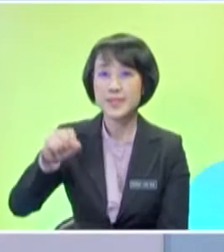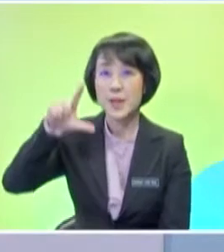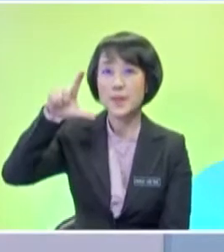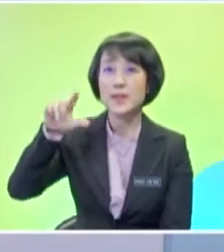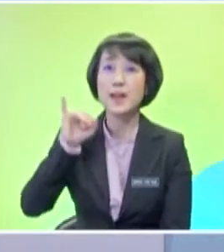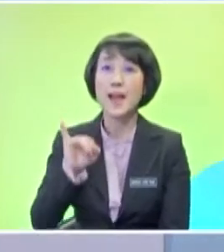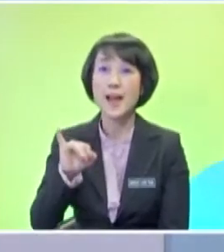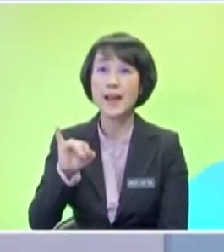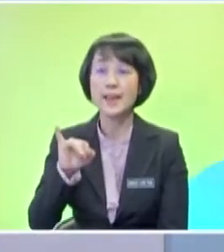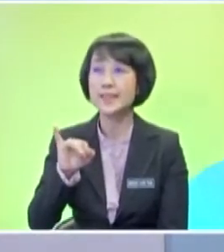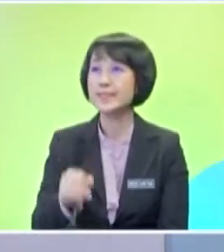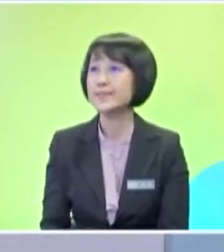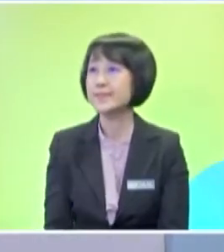I.